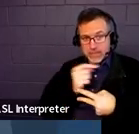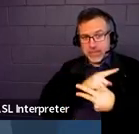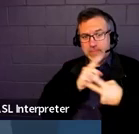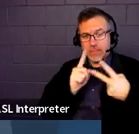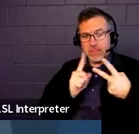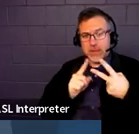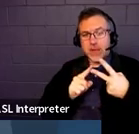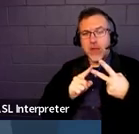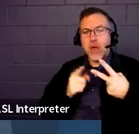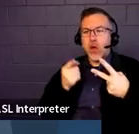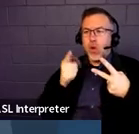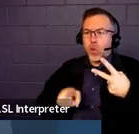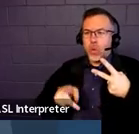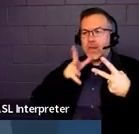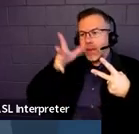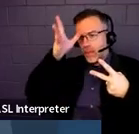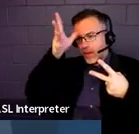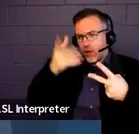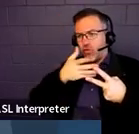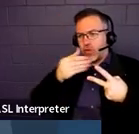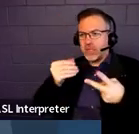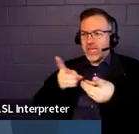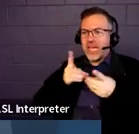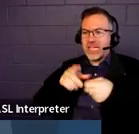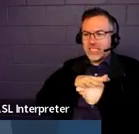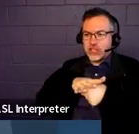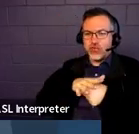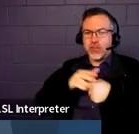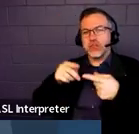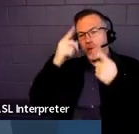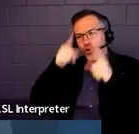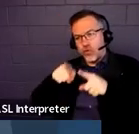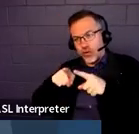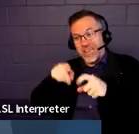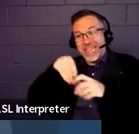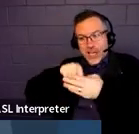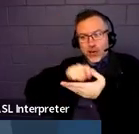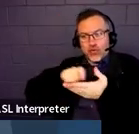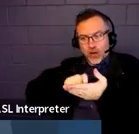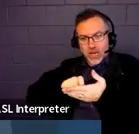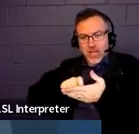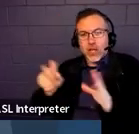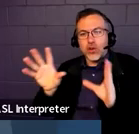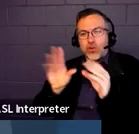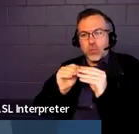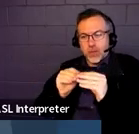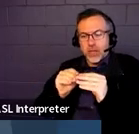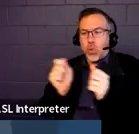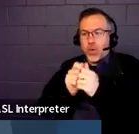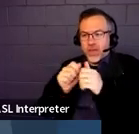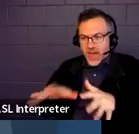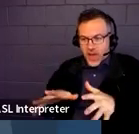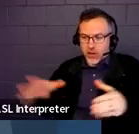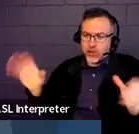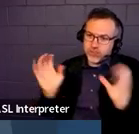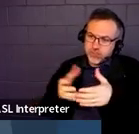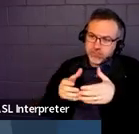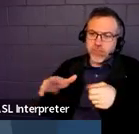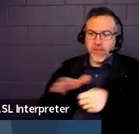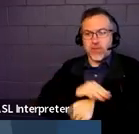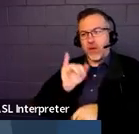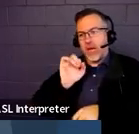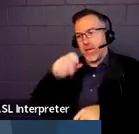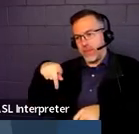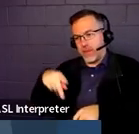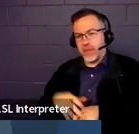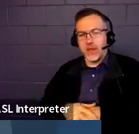when the parents and districts agree in writing to meet without convening the full IEP. So again, the